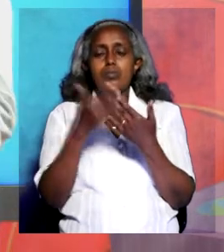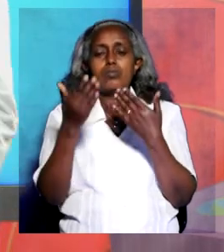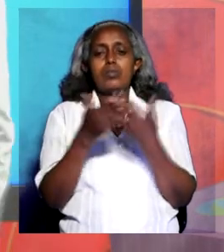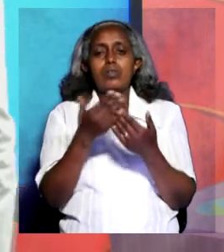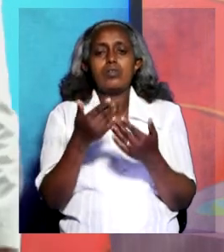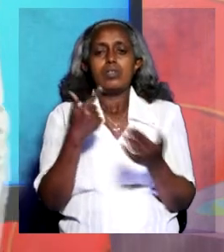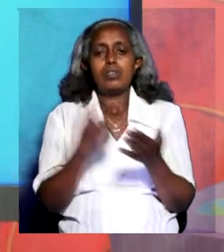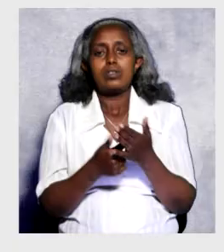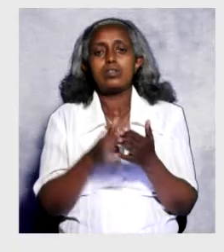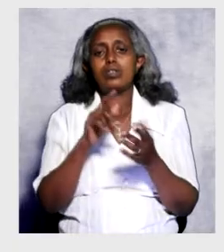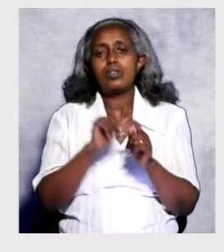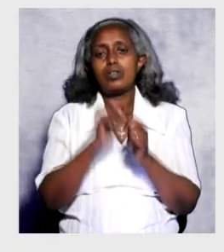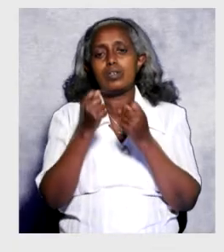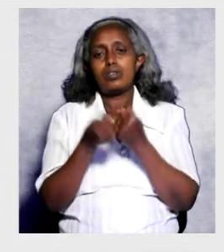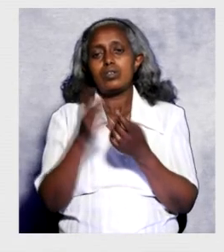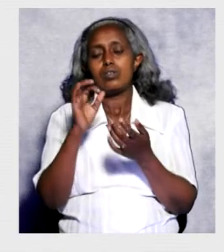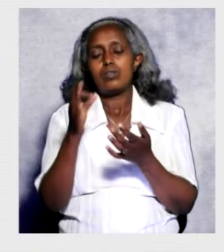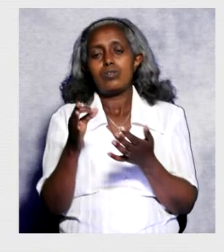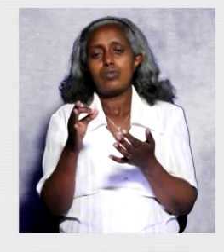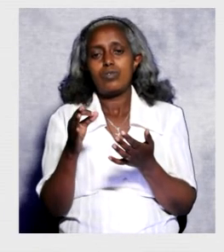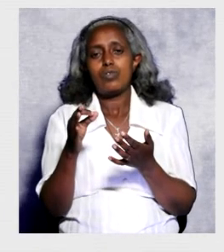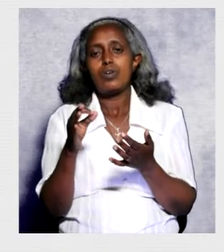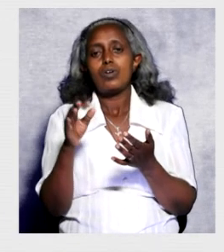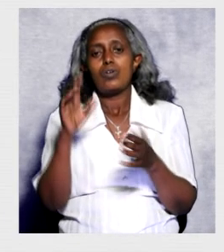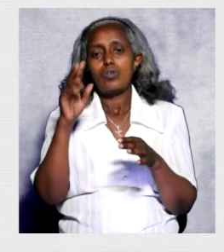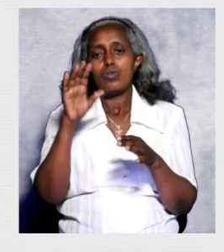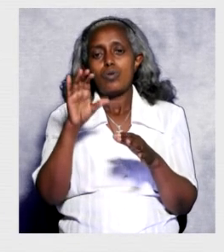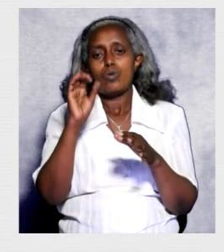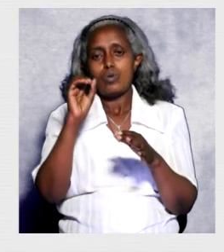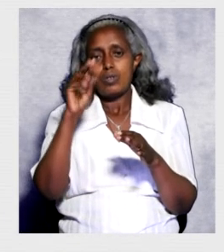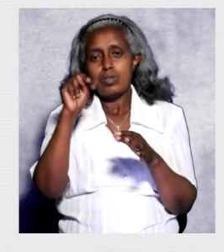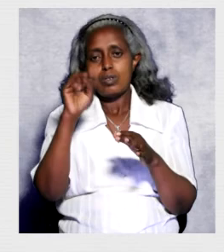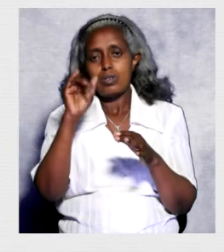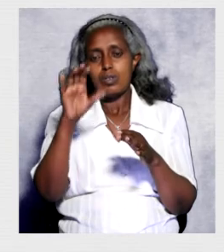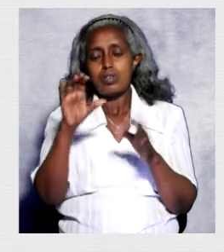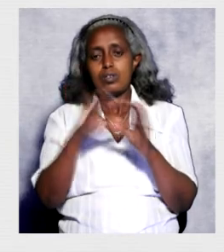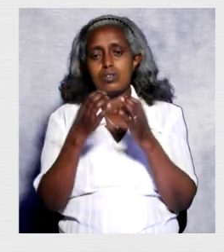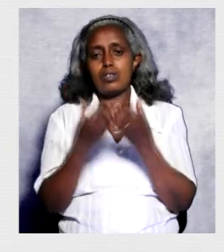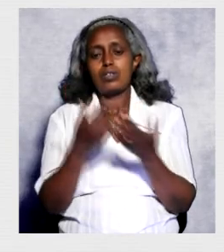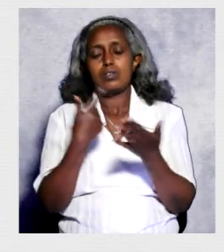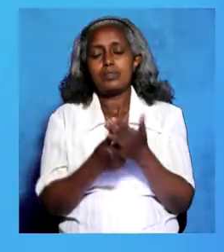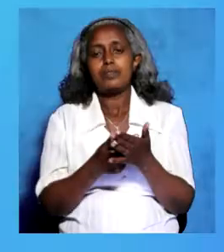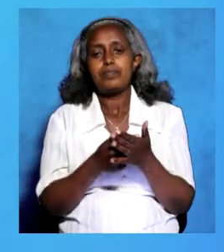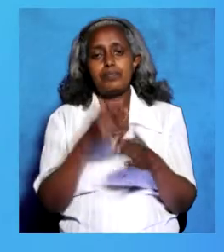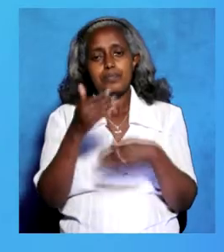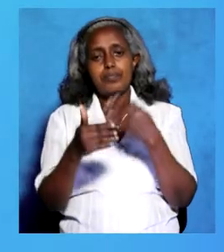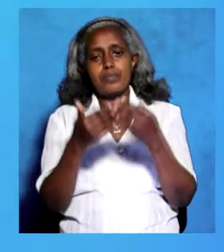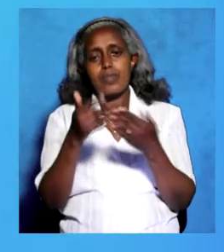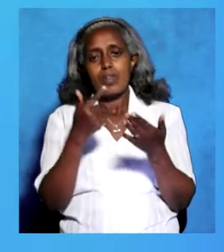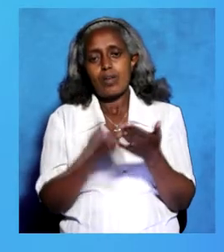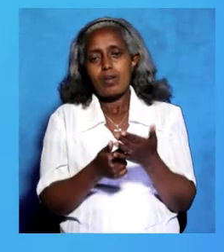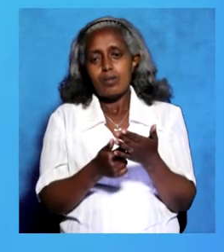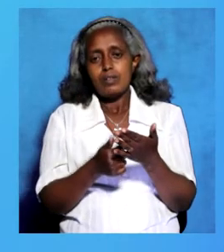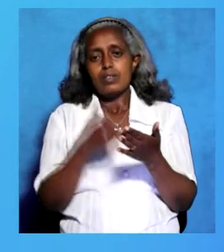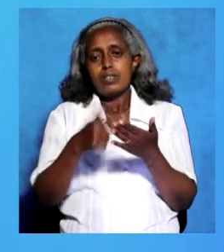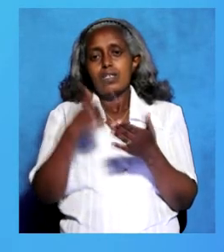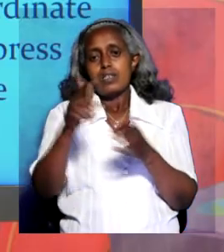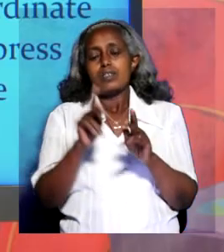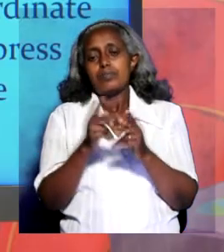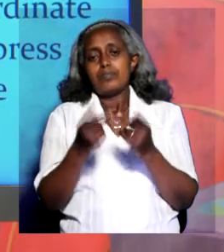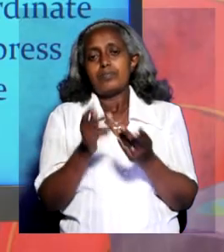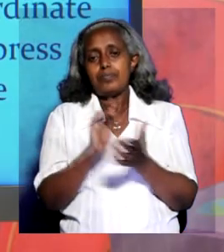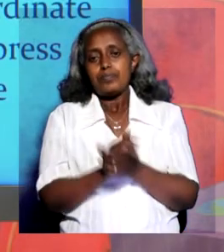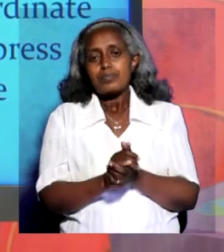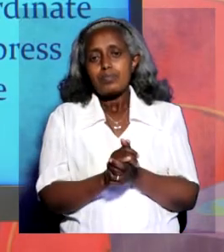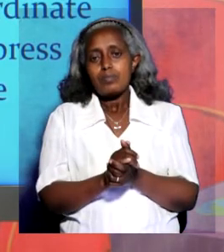So this is a translation of conic section. So let's proceed to the next part.